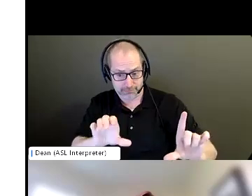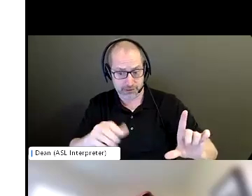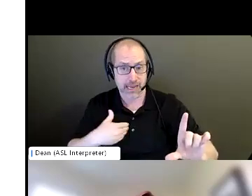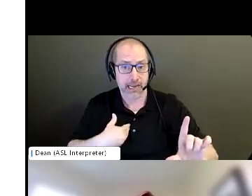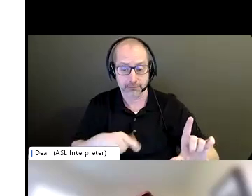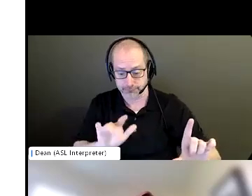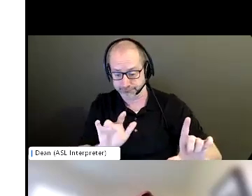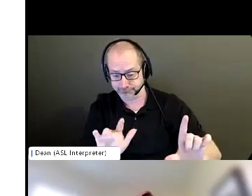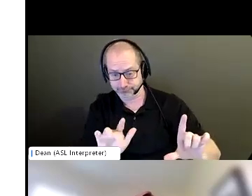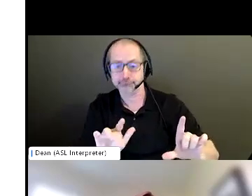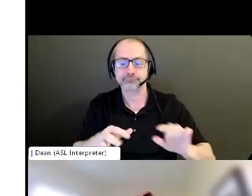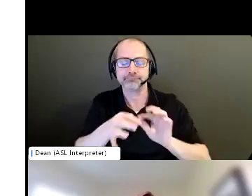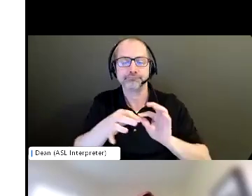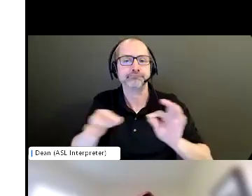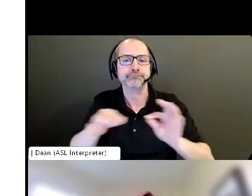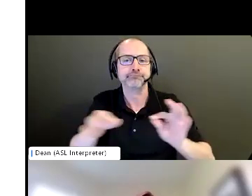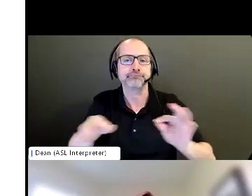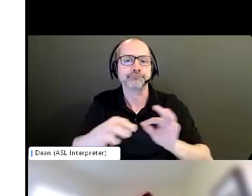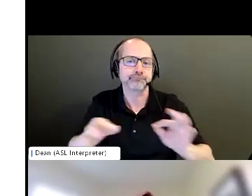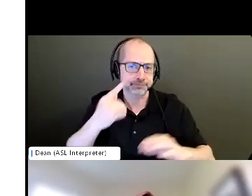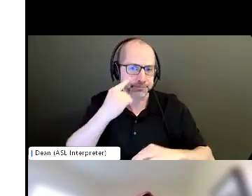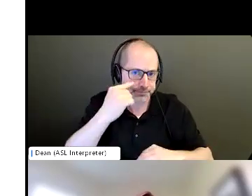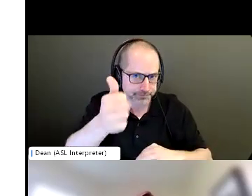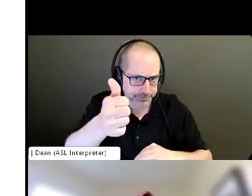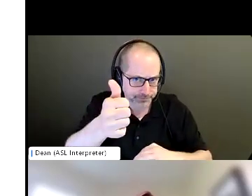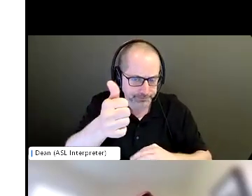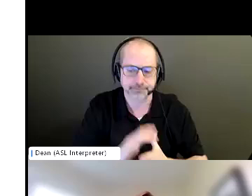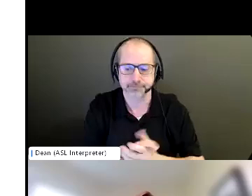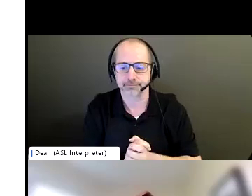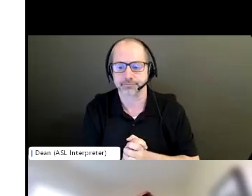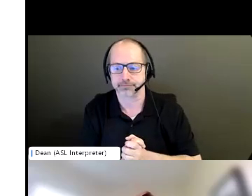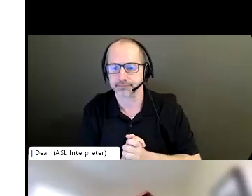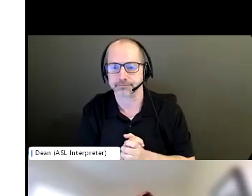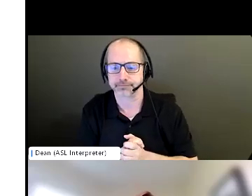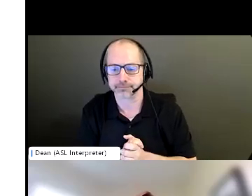a CC, and you can enable that to turn on the closed captioning.